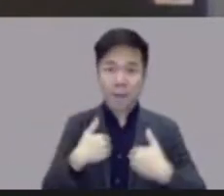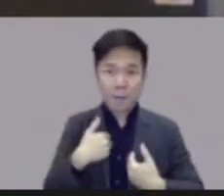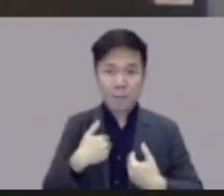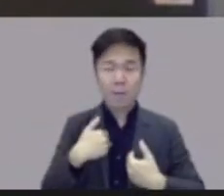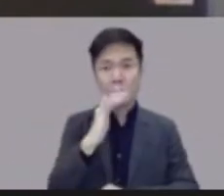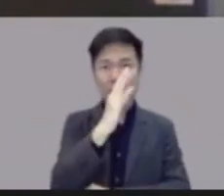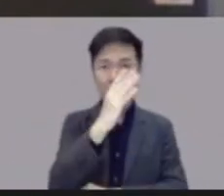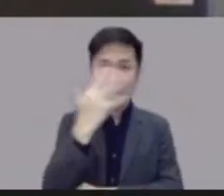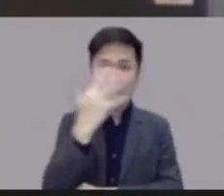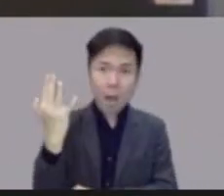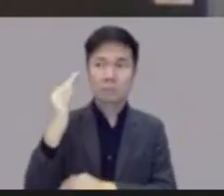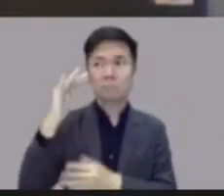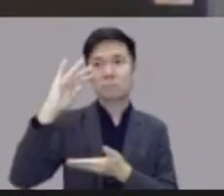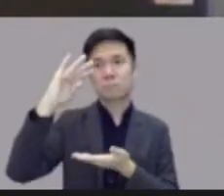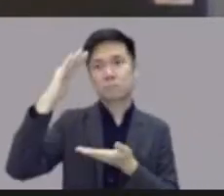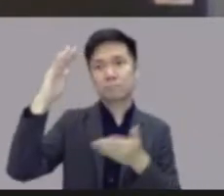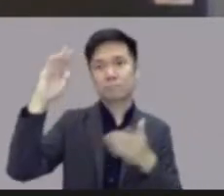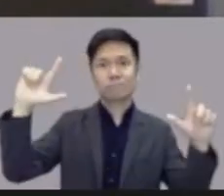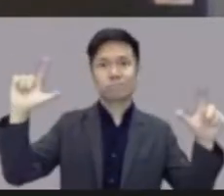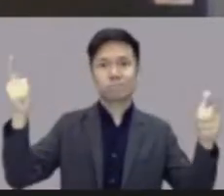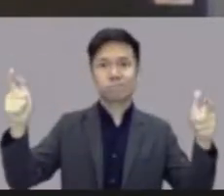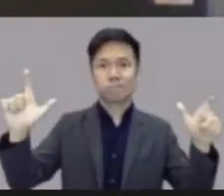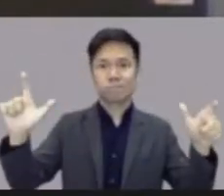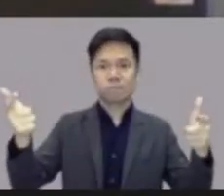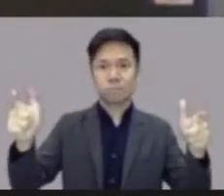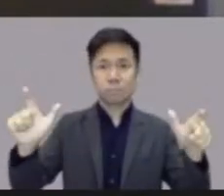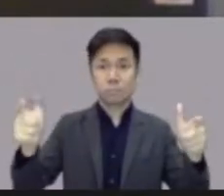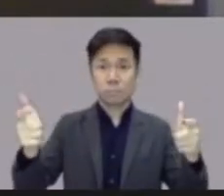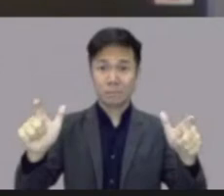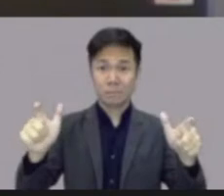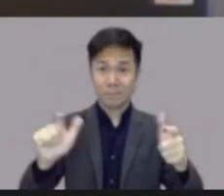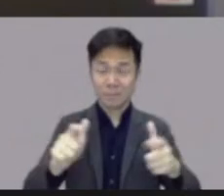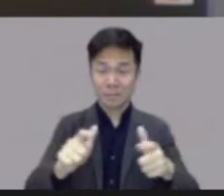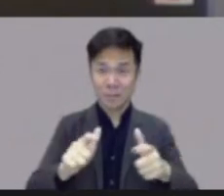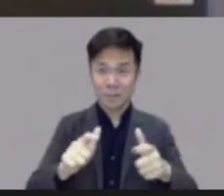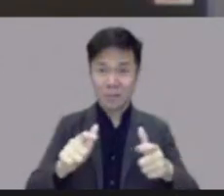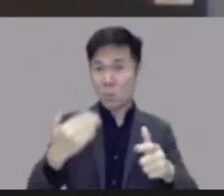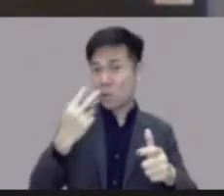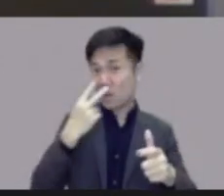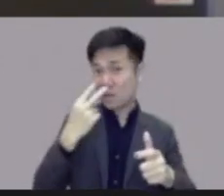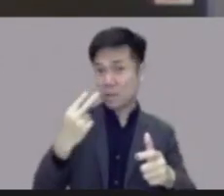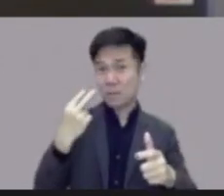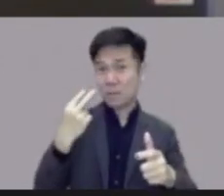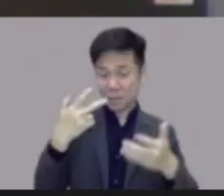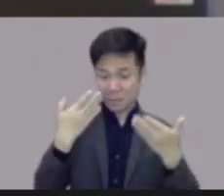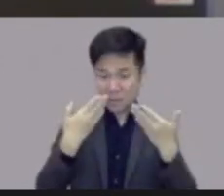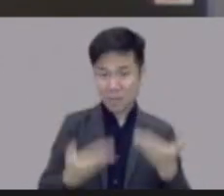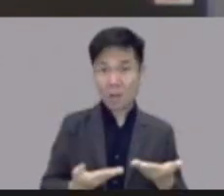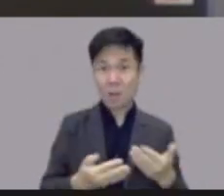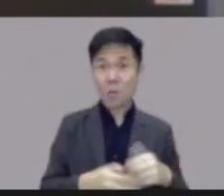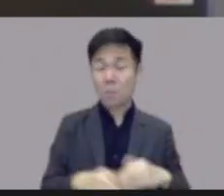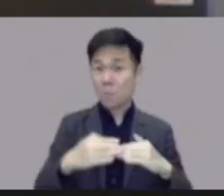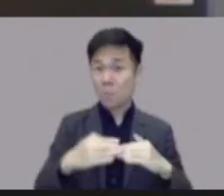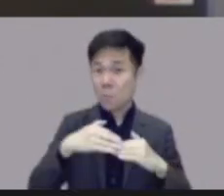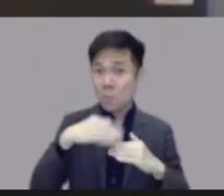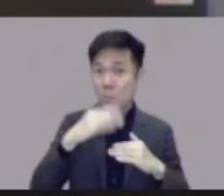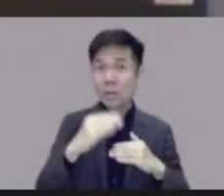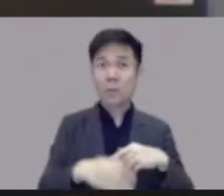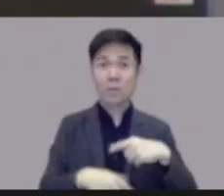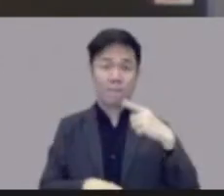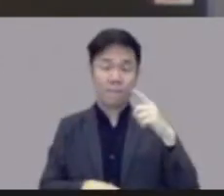with as much with as much as a quarter of the endemic species at high risk of Extinction